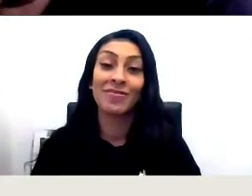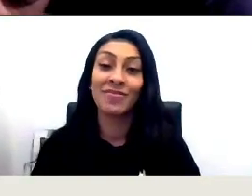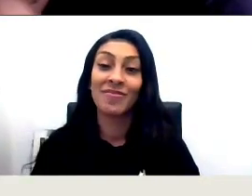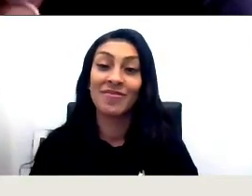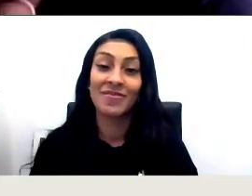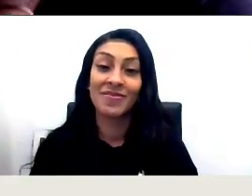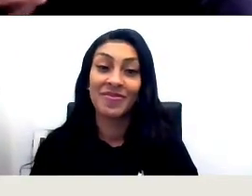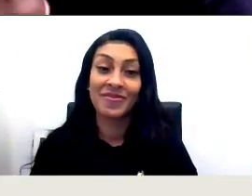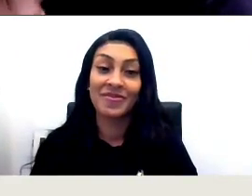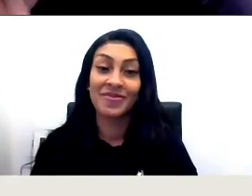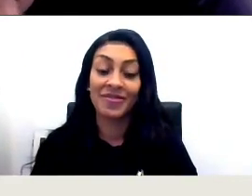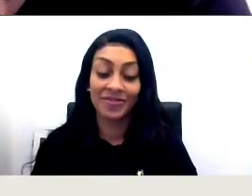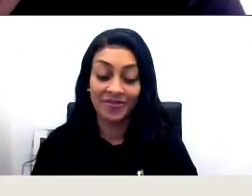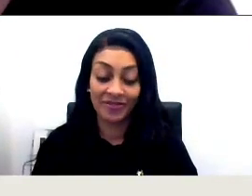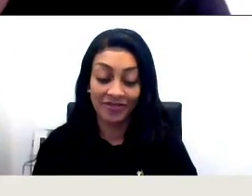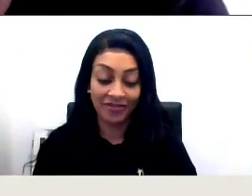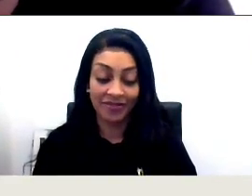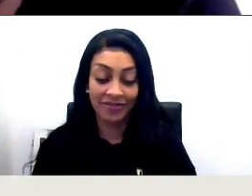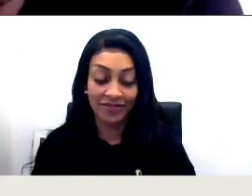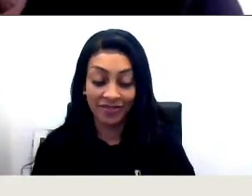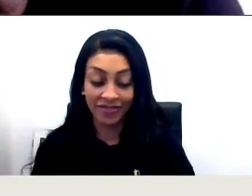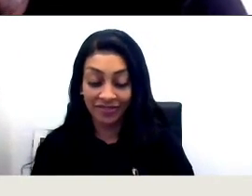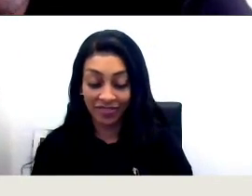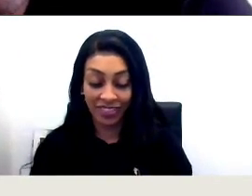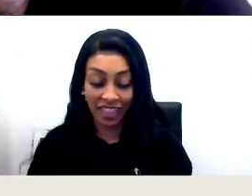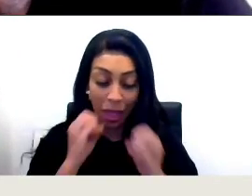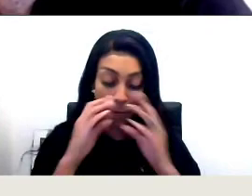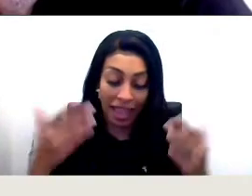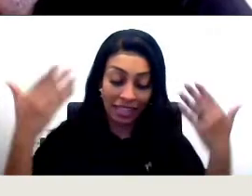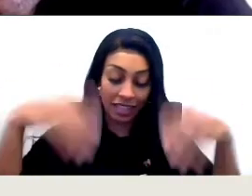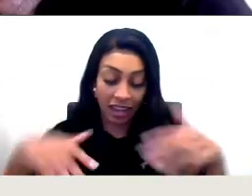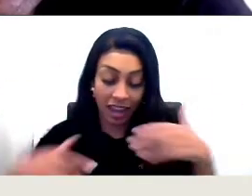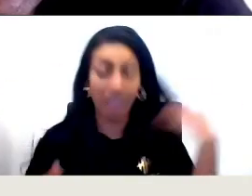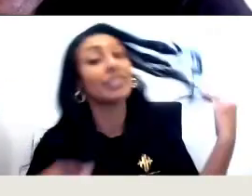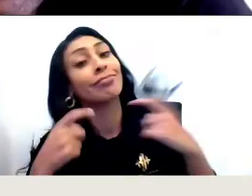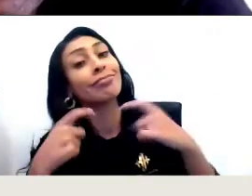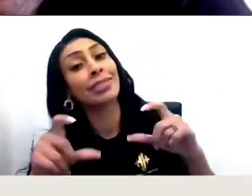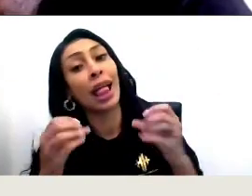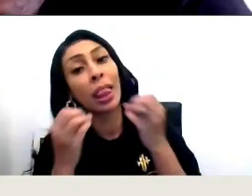And it's just made for the most amazing night. So I'm still beautiful.